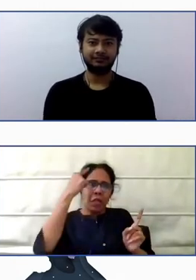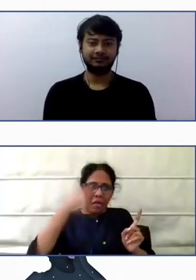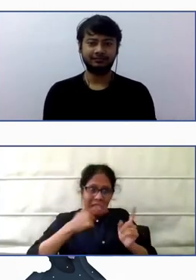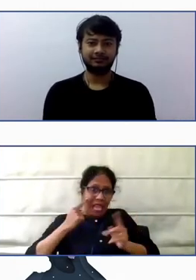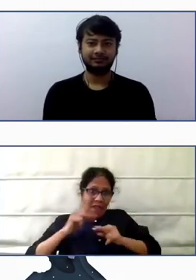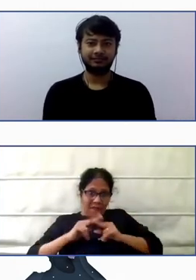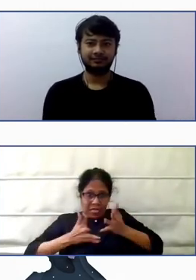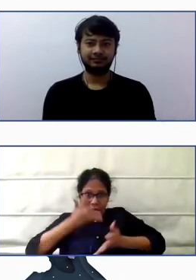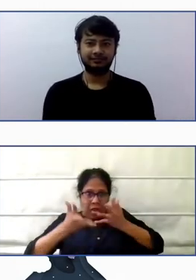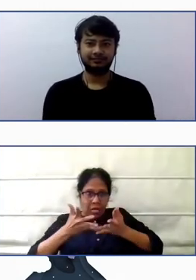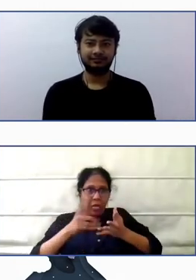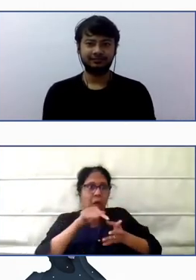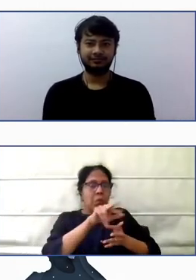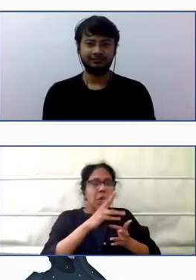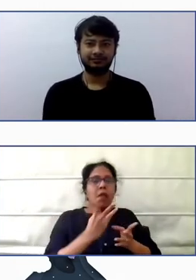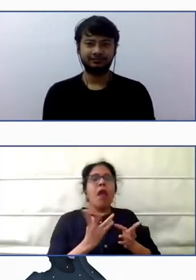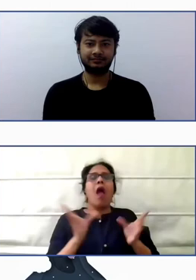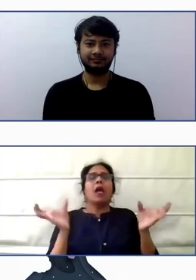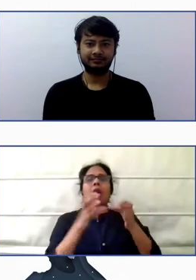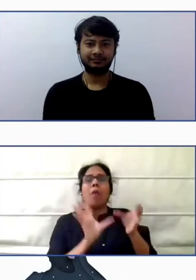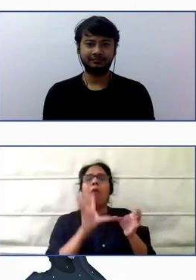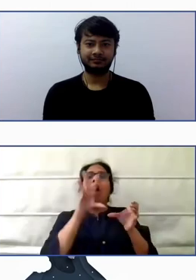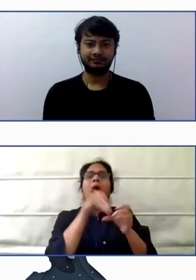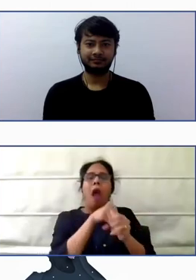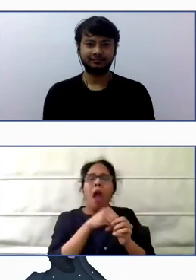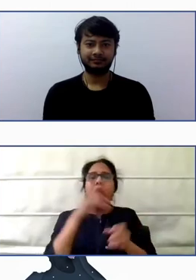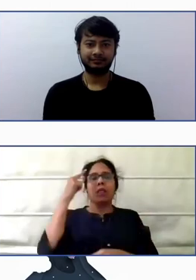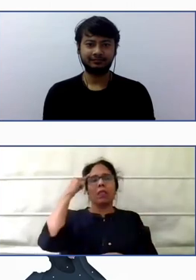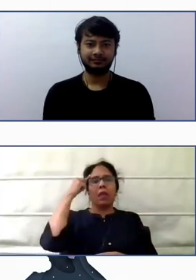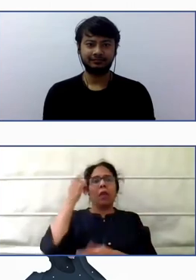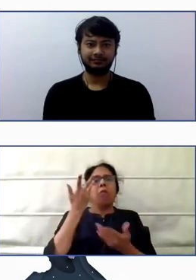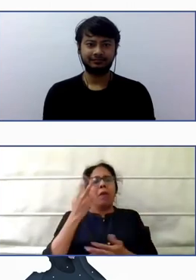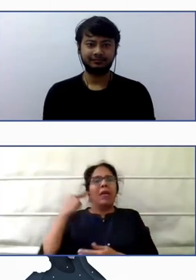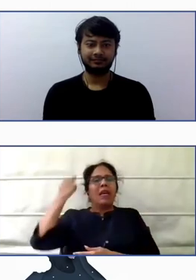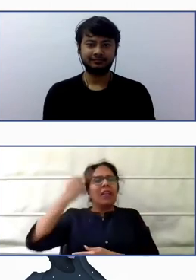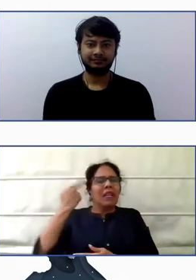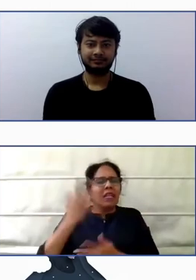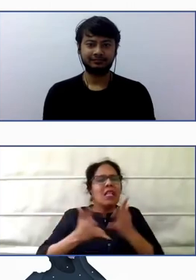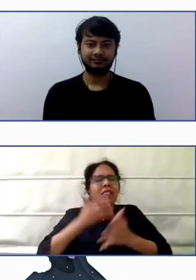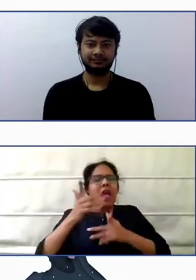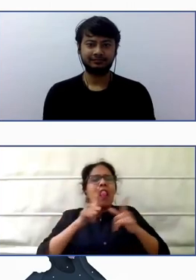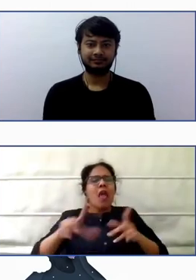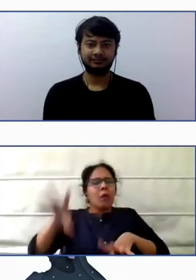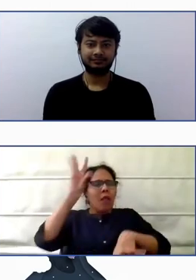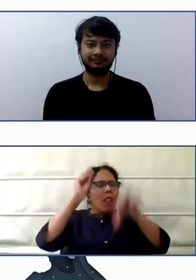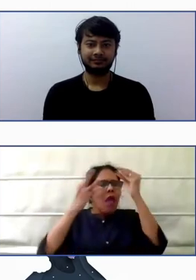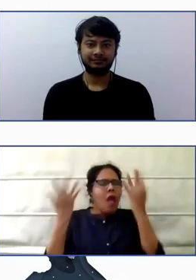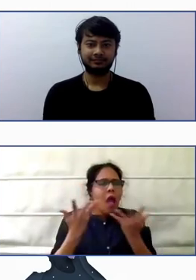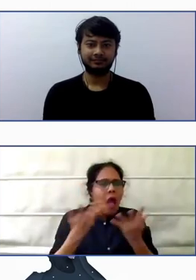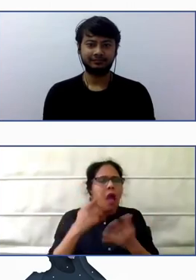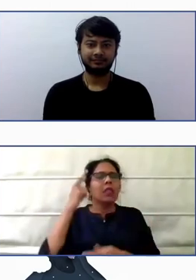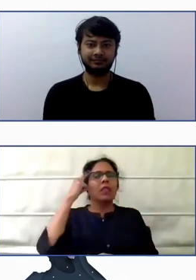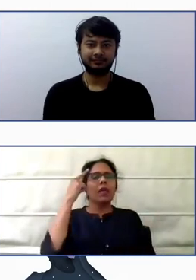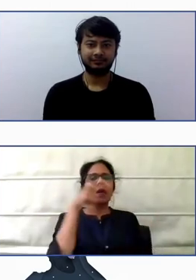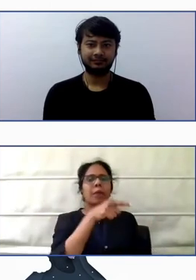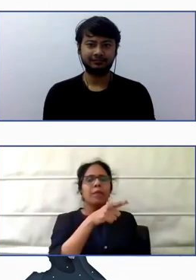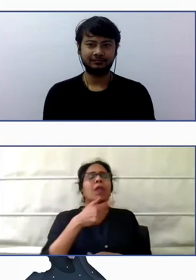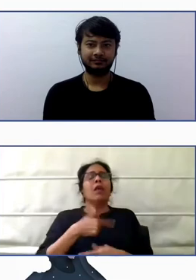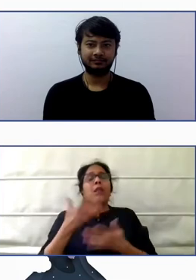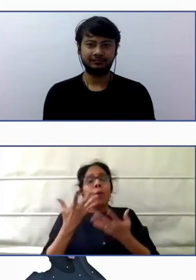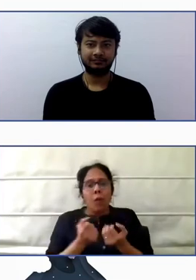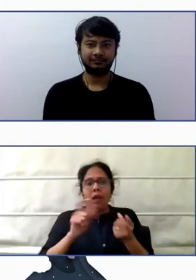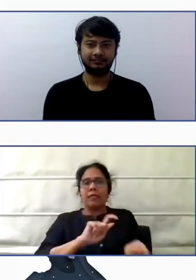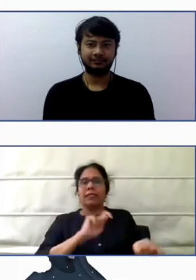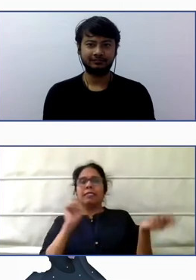of that community. Like, you know, you must be having some reason for learning sign language. And we wanted to change that notion when we